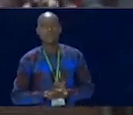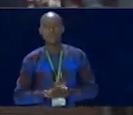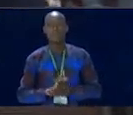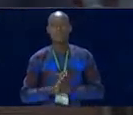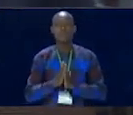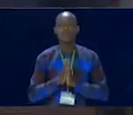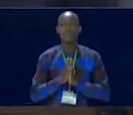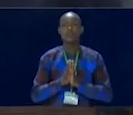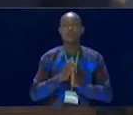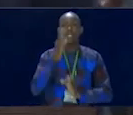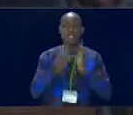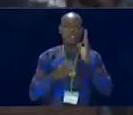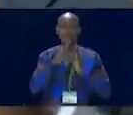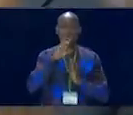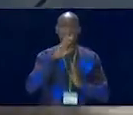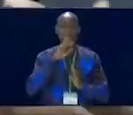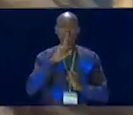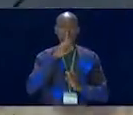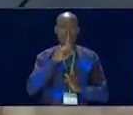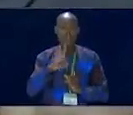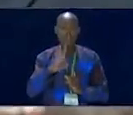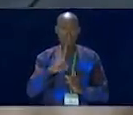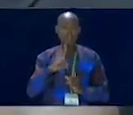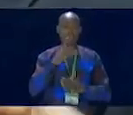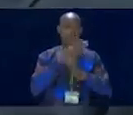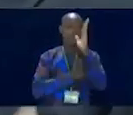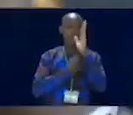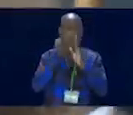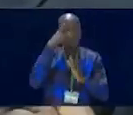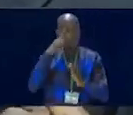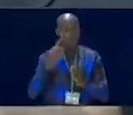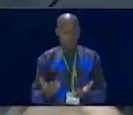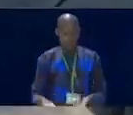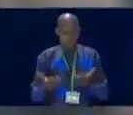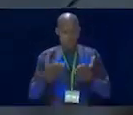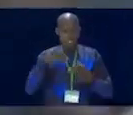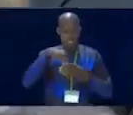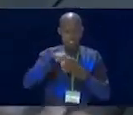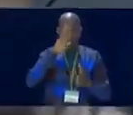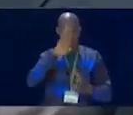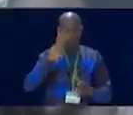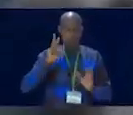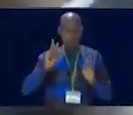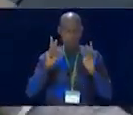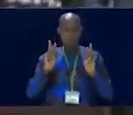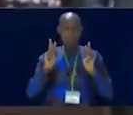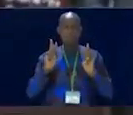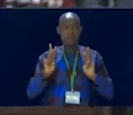If you are trusting God for upliftment in your ministry,